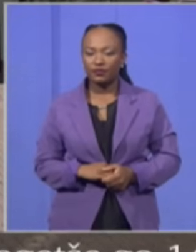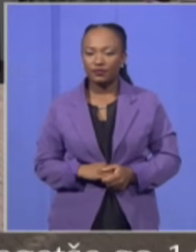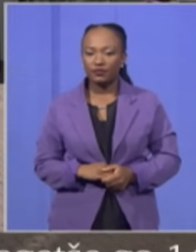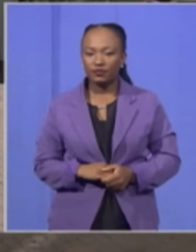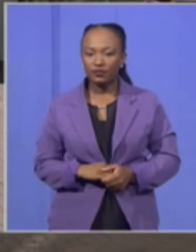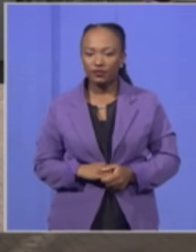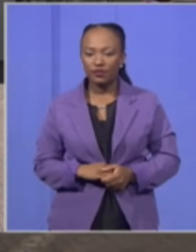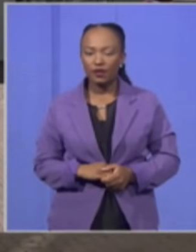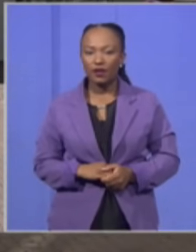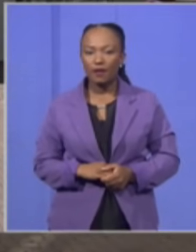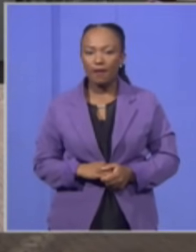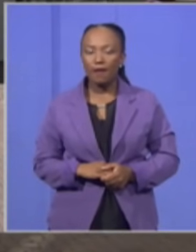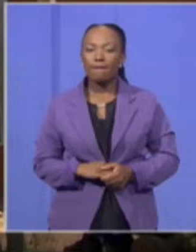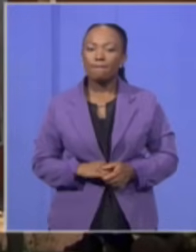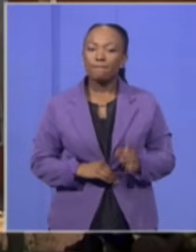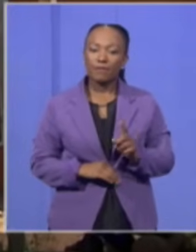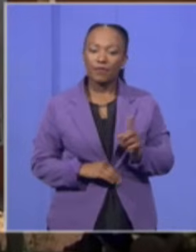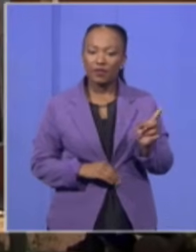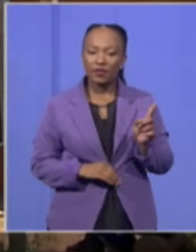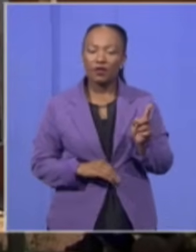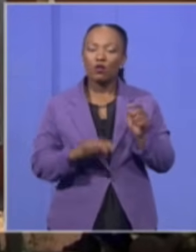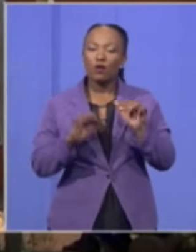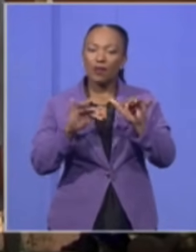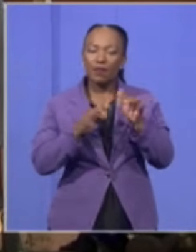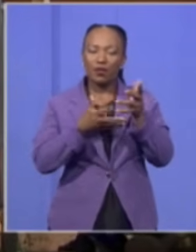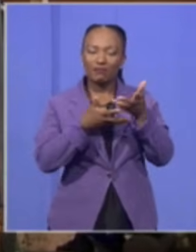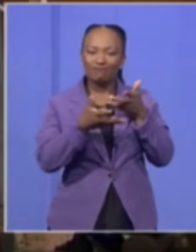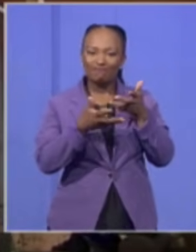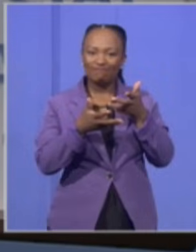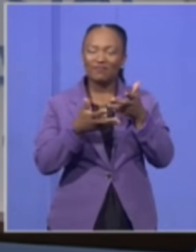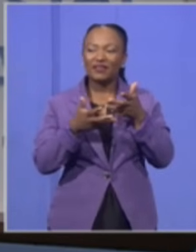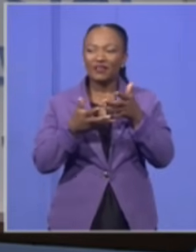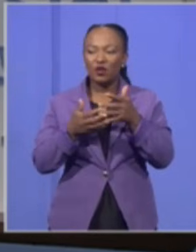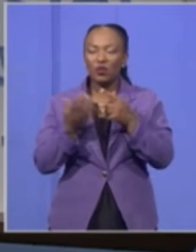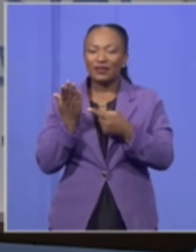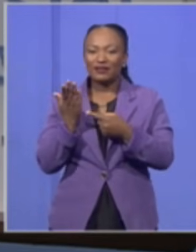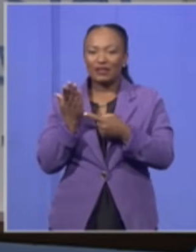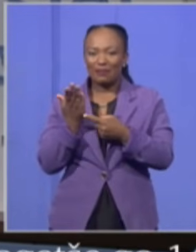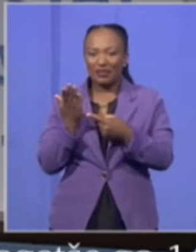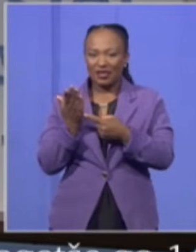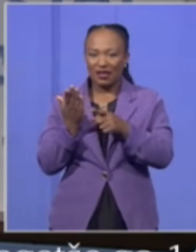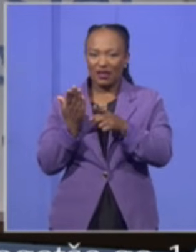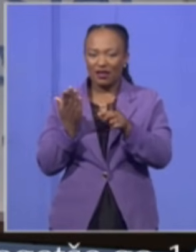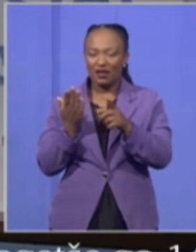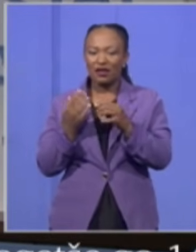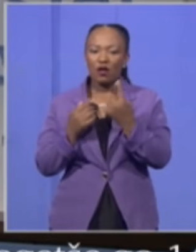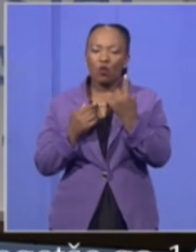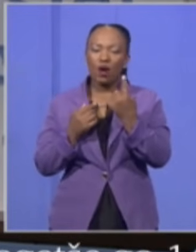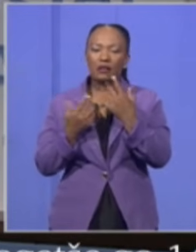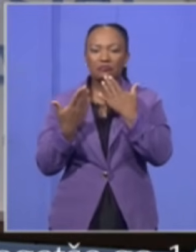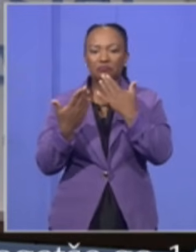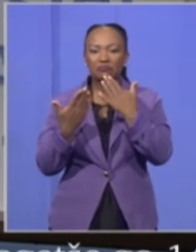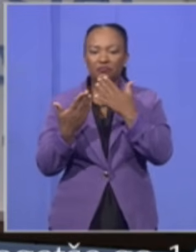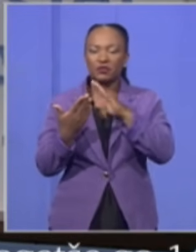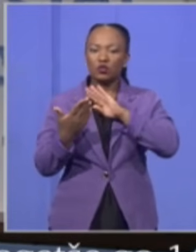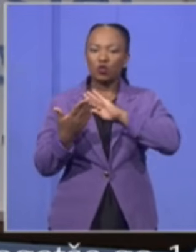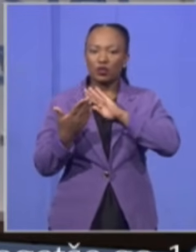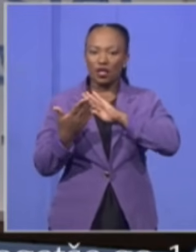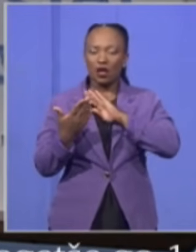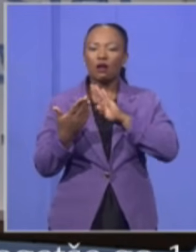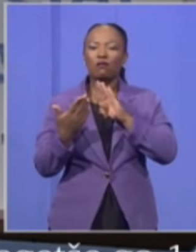Molekgotlaphethiši o ile a bolela le bao ba phulogilego kotsi ya bese bookelong bja Thembisa. O mongwe wa bona o ile a leboga lebotho la sešole la